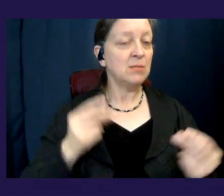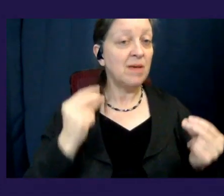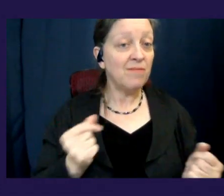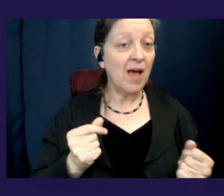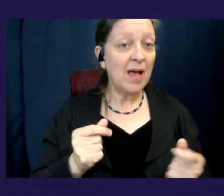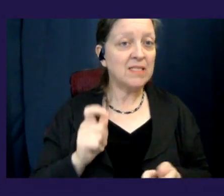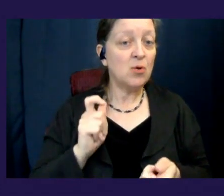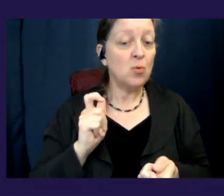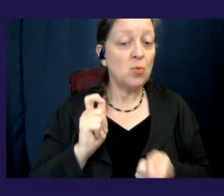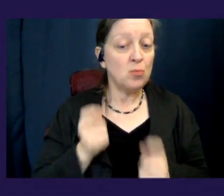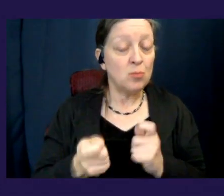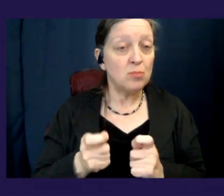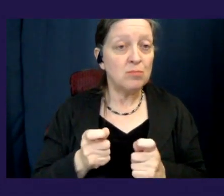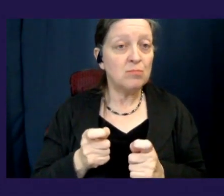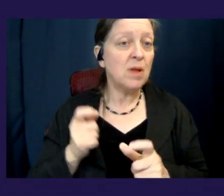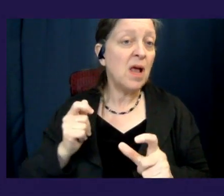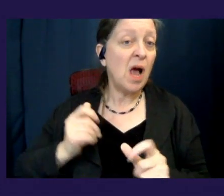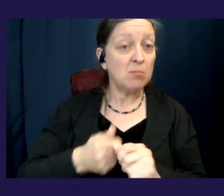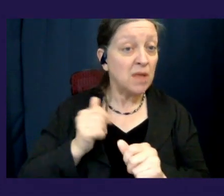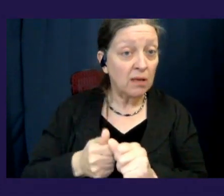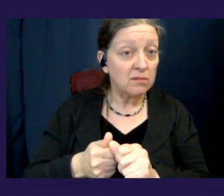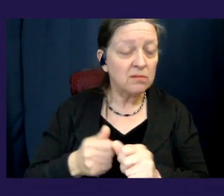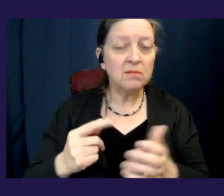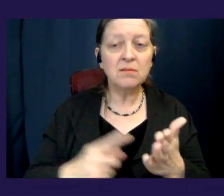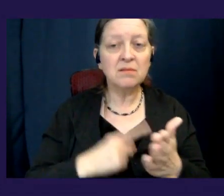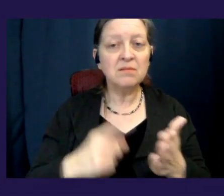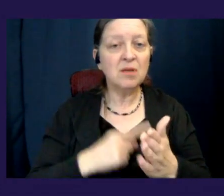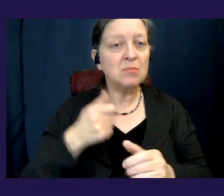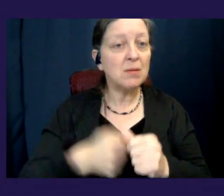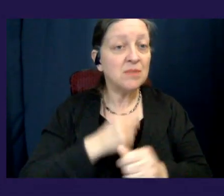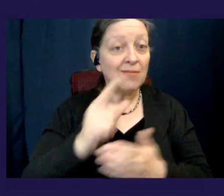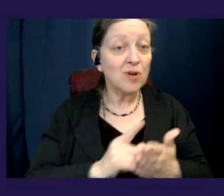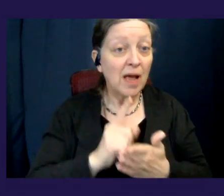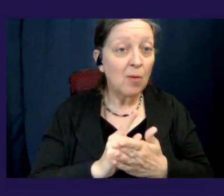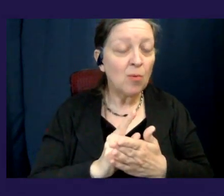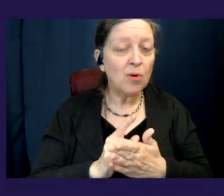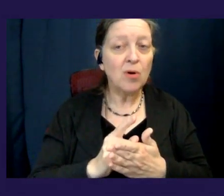sometimes on the hour, every hour, usually automated systems.